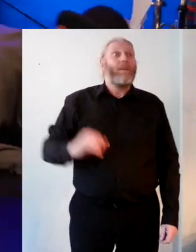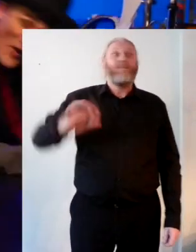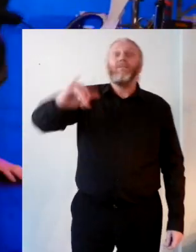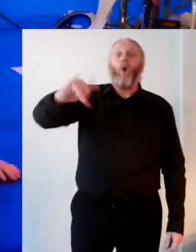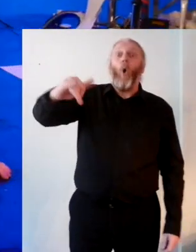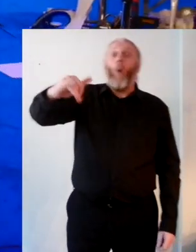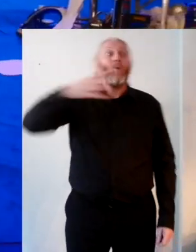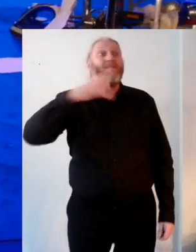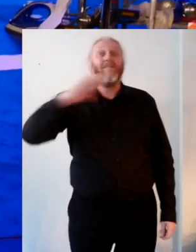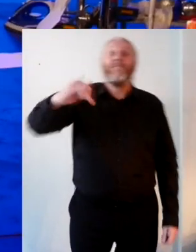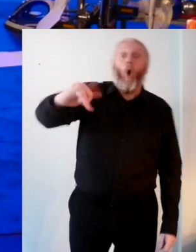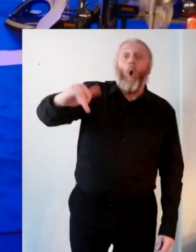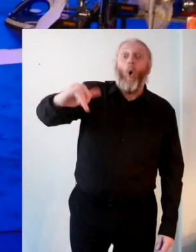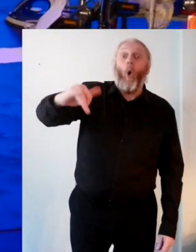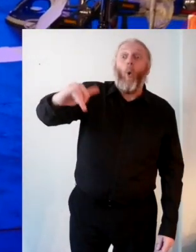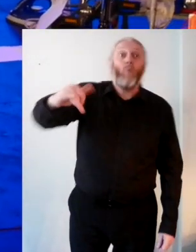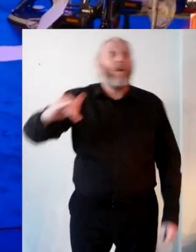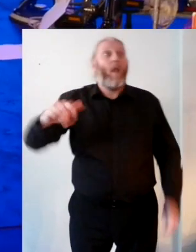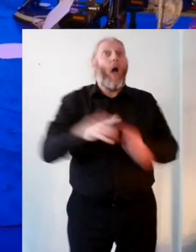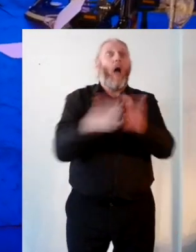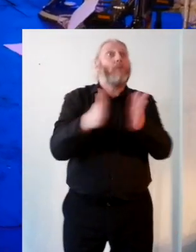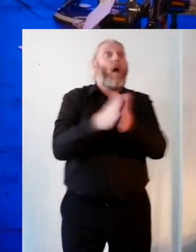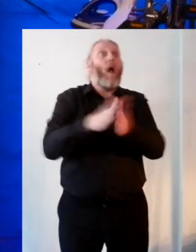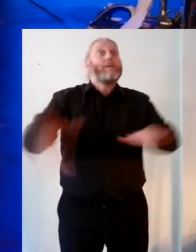Phone, phone. Oh, oh, oh, oh,